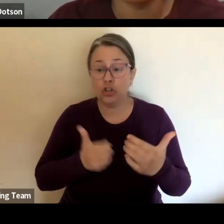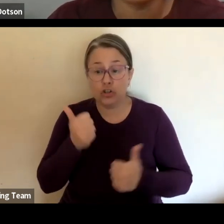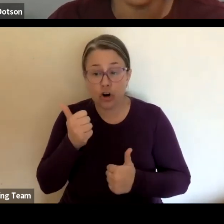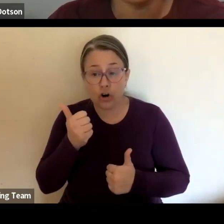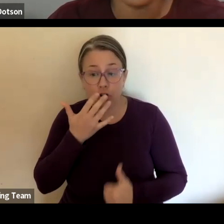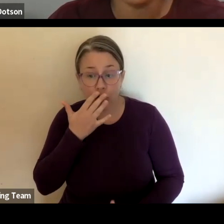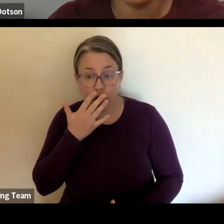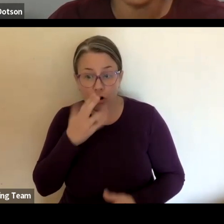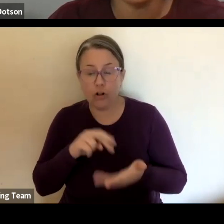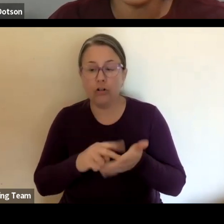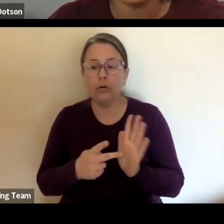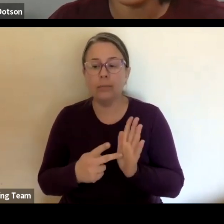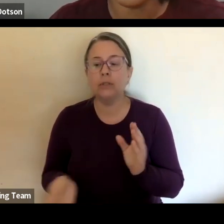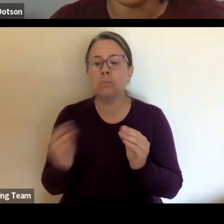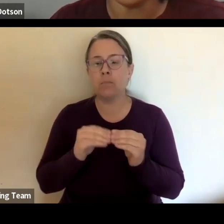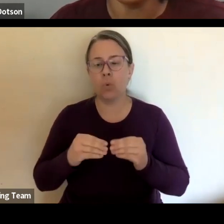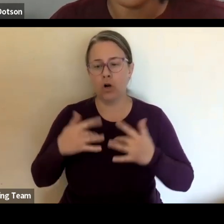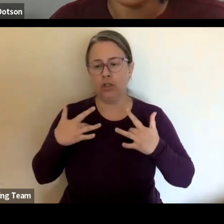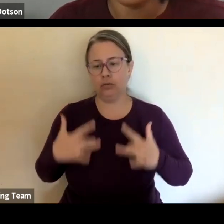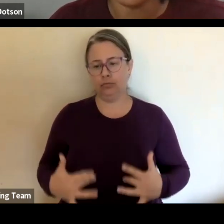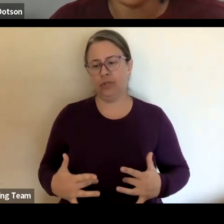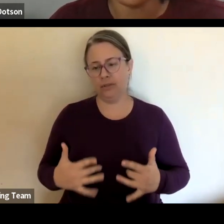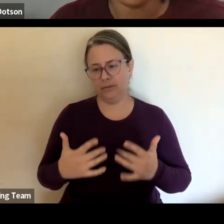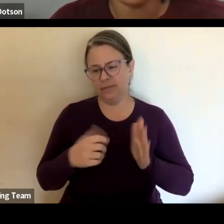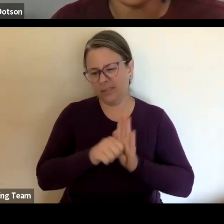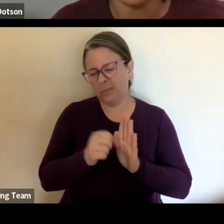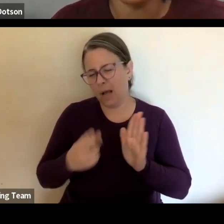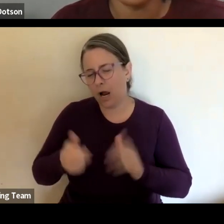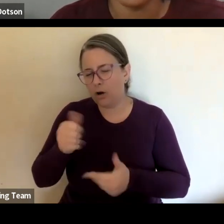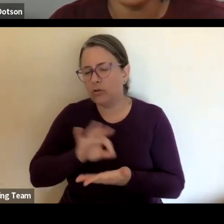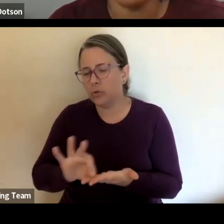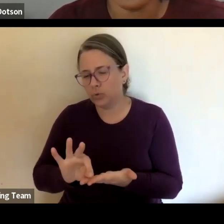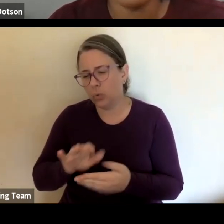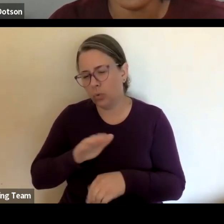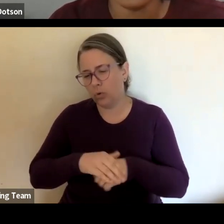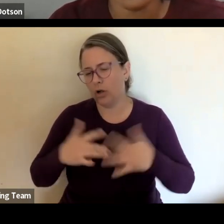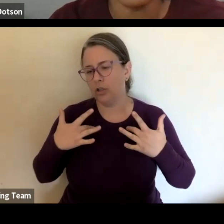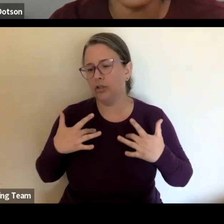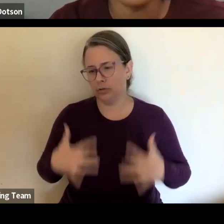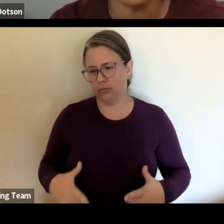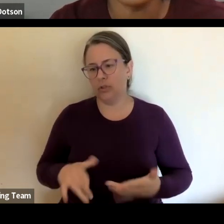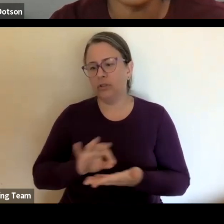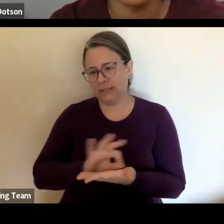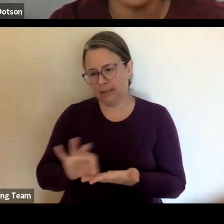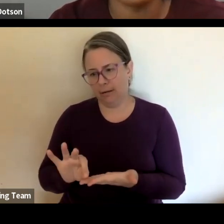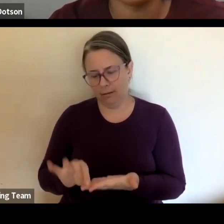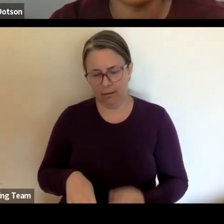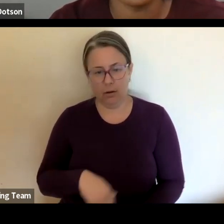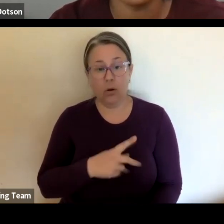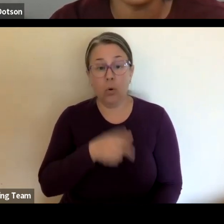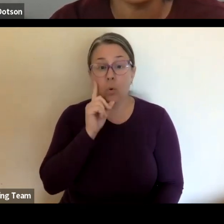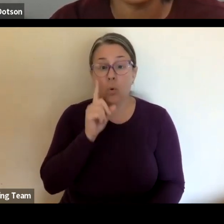And so you can see that as the depressed mood scores got higher, the changes in white